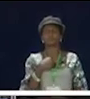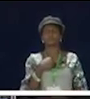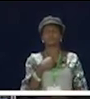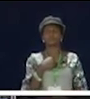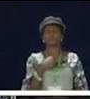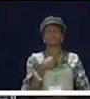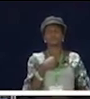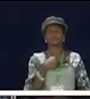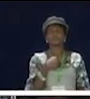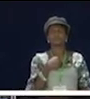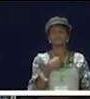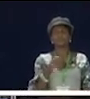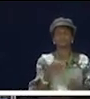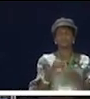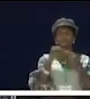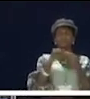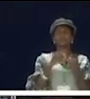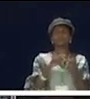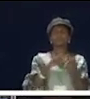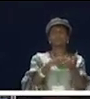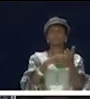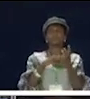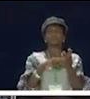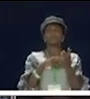have a special request.